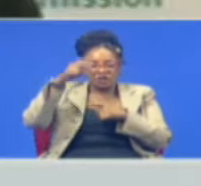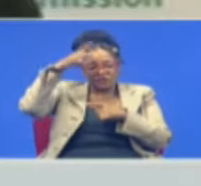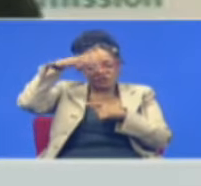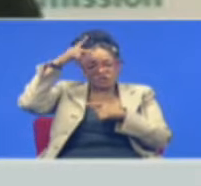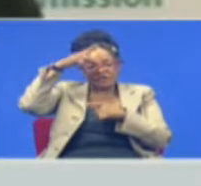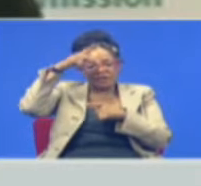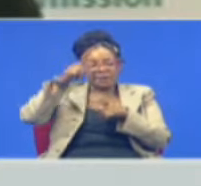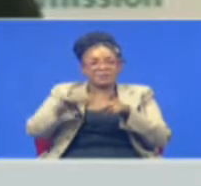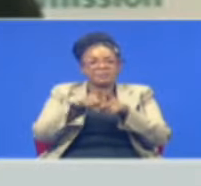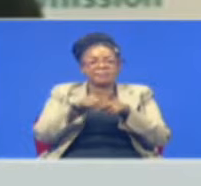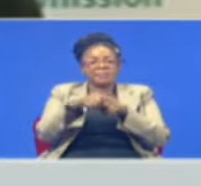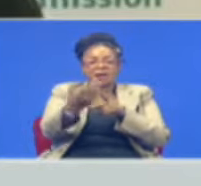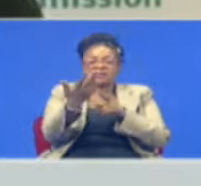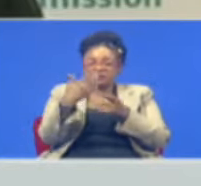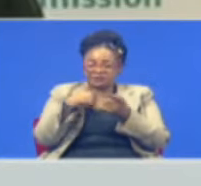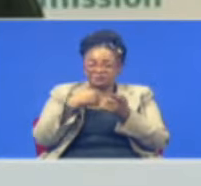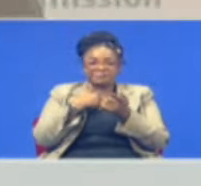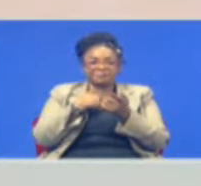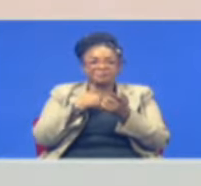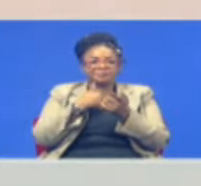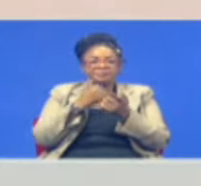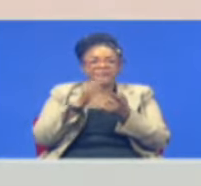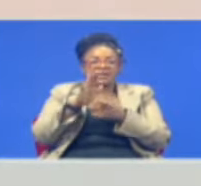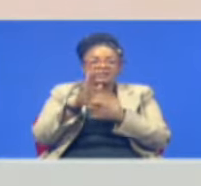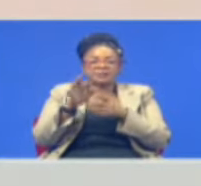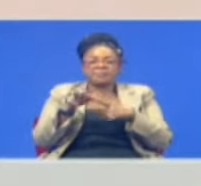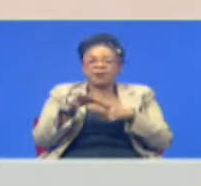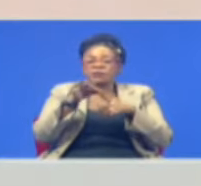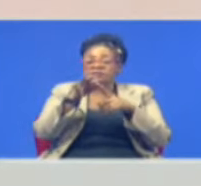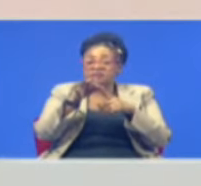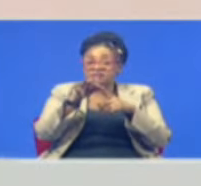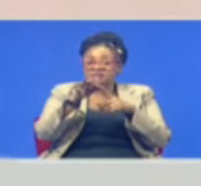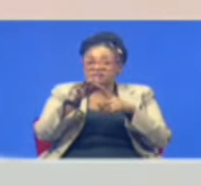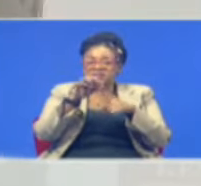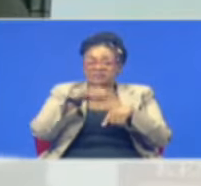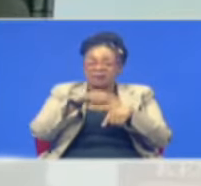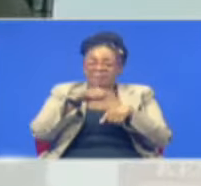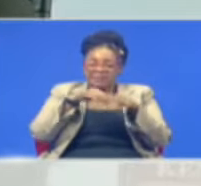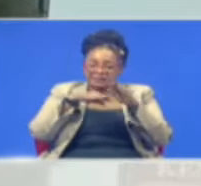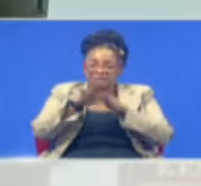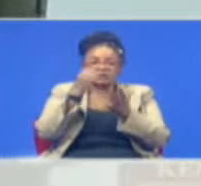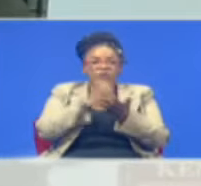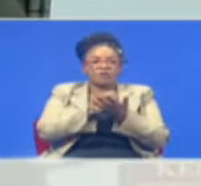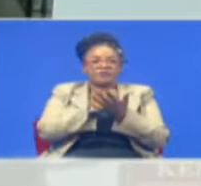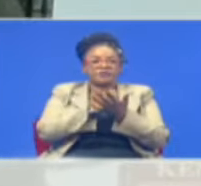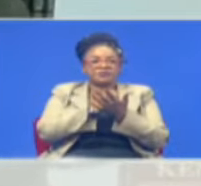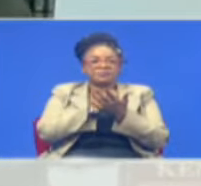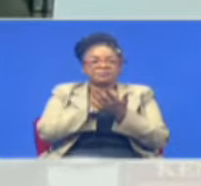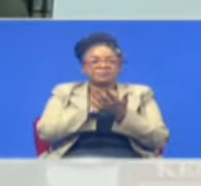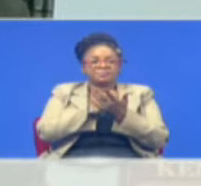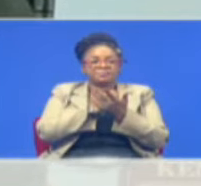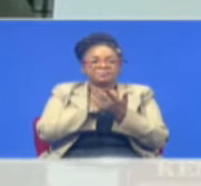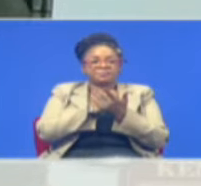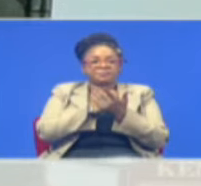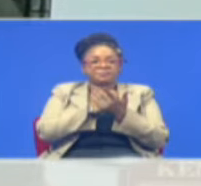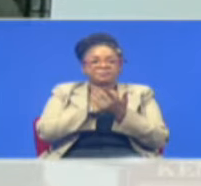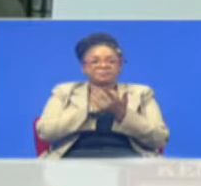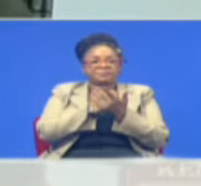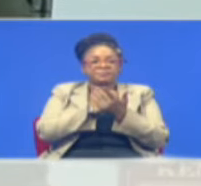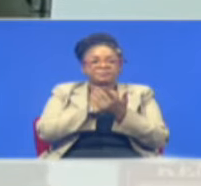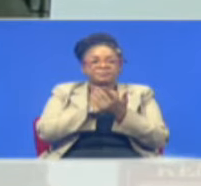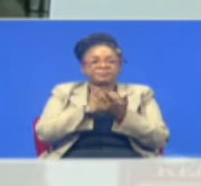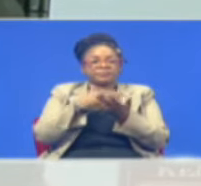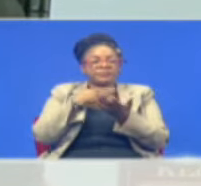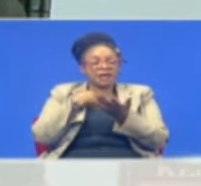even as he laid bare his first priority once in office. Is to work on mending relationships between